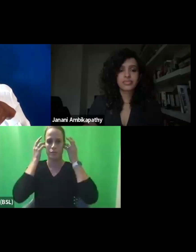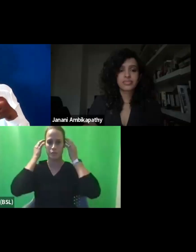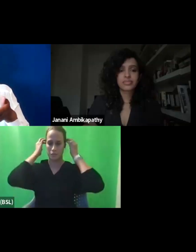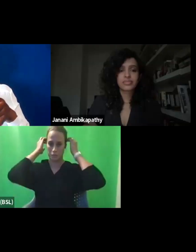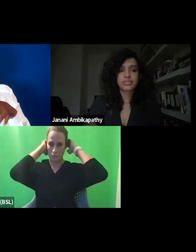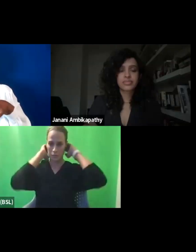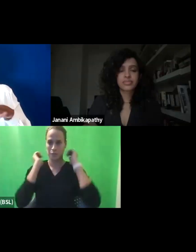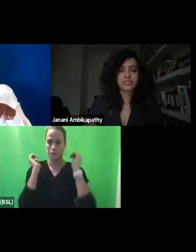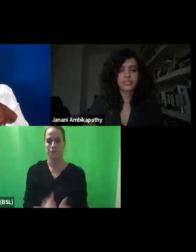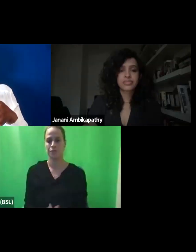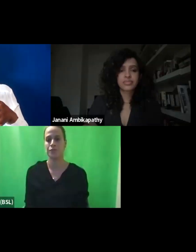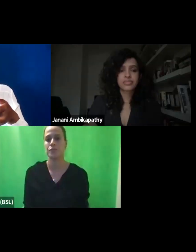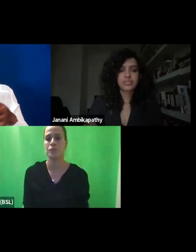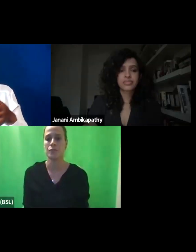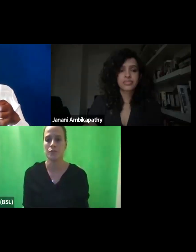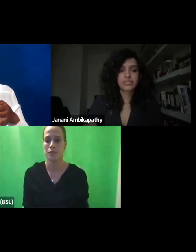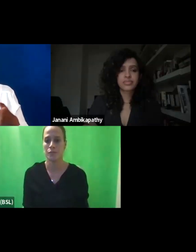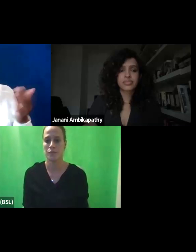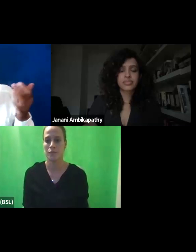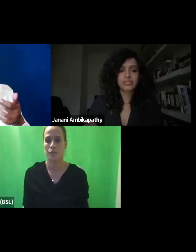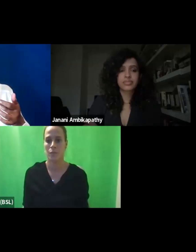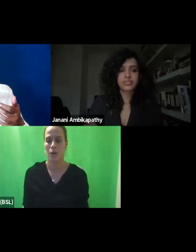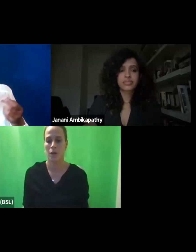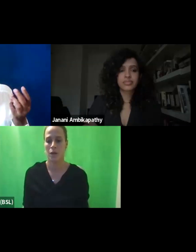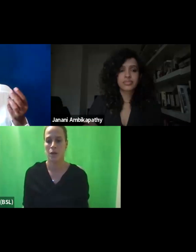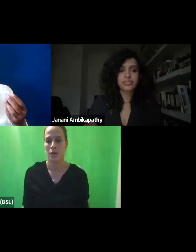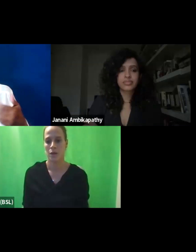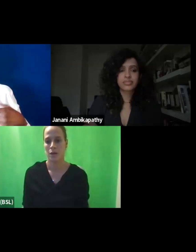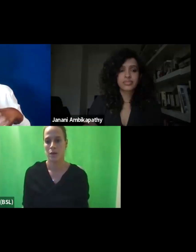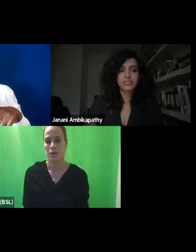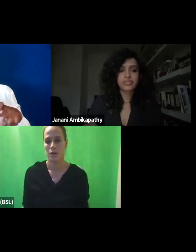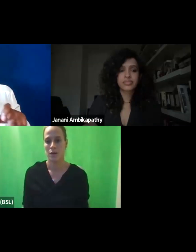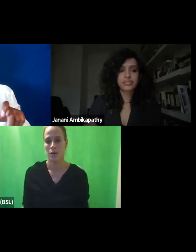in the 1920s and the 1930s and onwards to